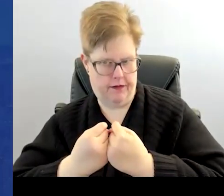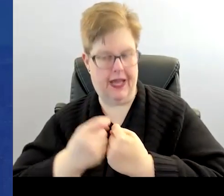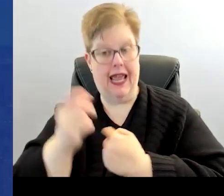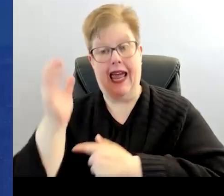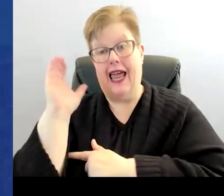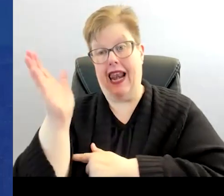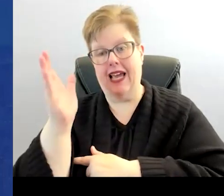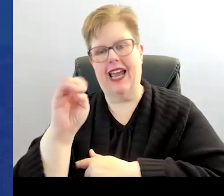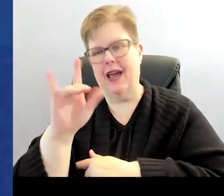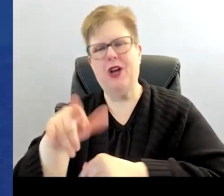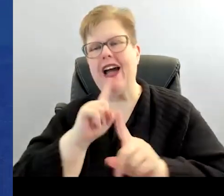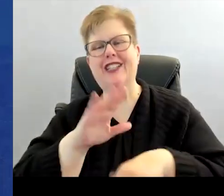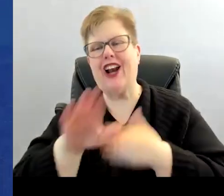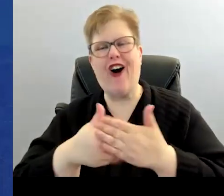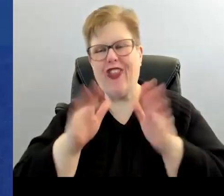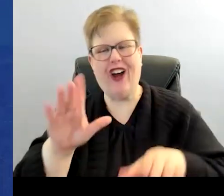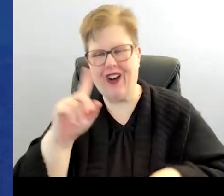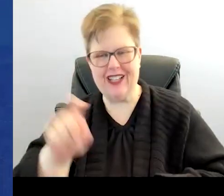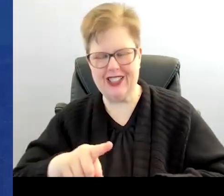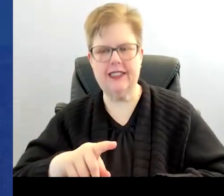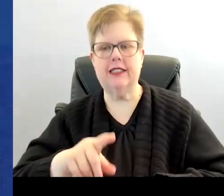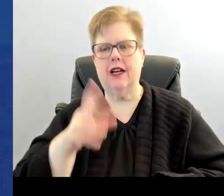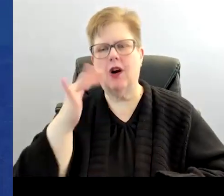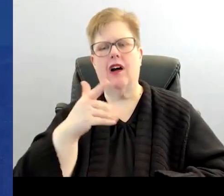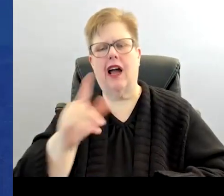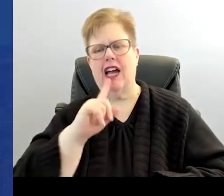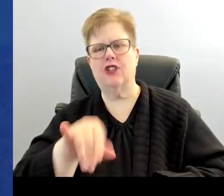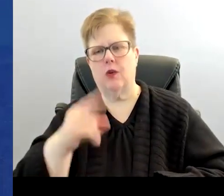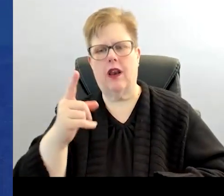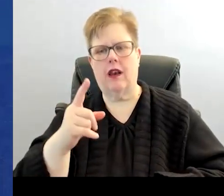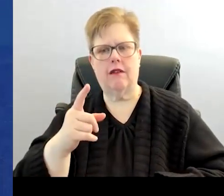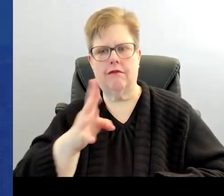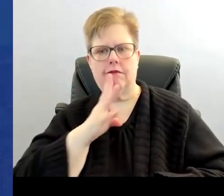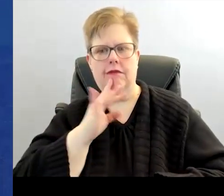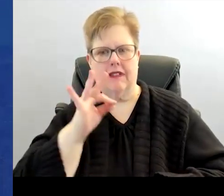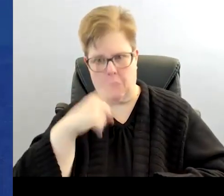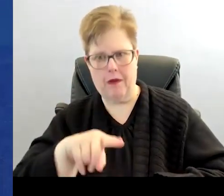Lectures up. Emily, you're answering all the great questions. Emily, why don't you answer this one out loud, if you don't